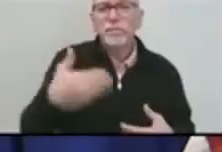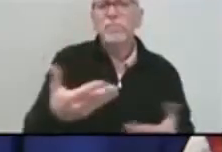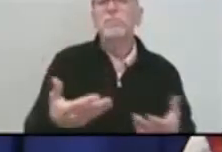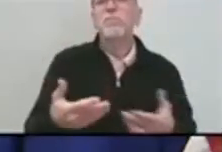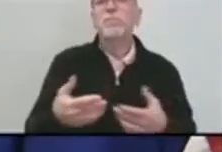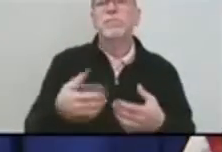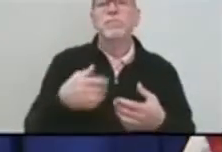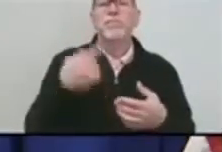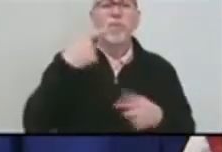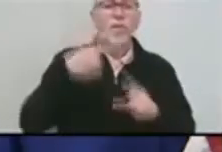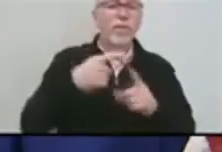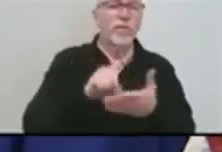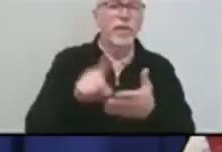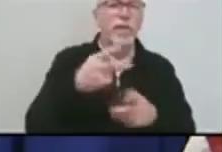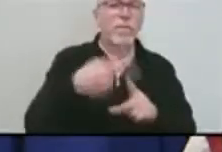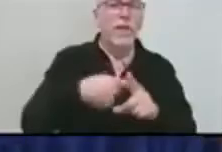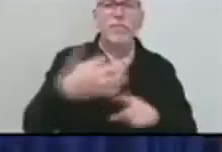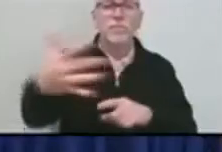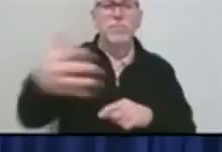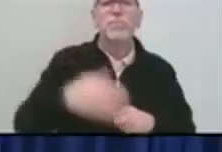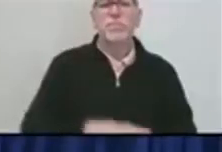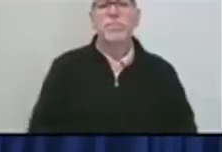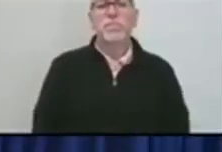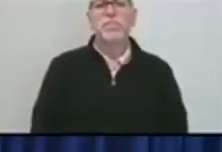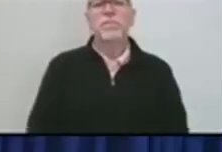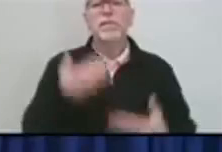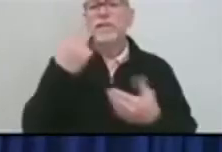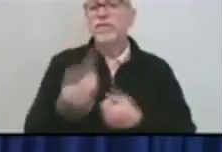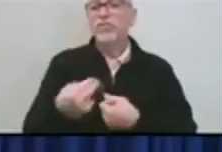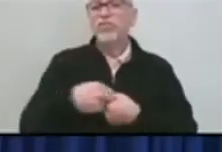months ahead unfold. Thank you for joining